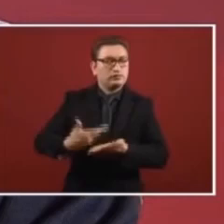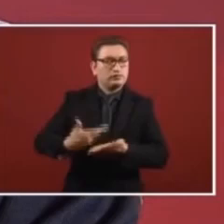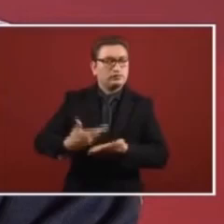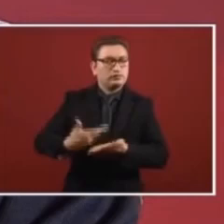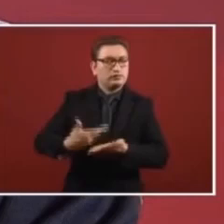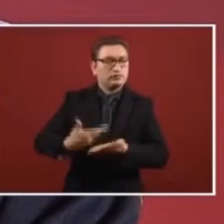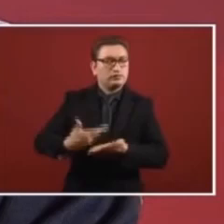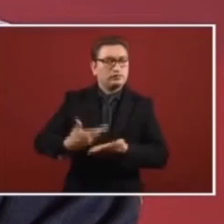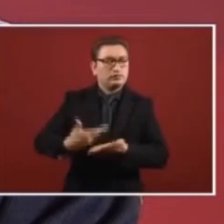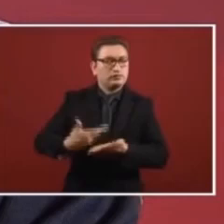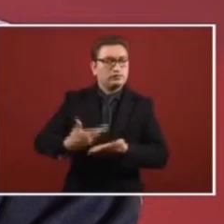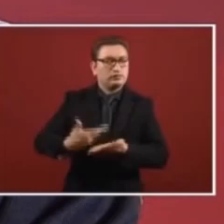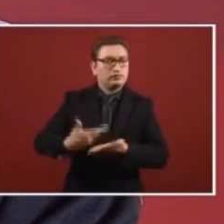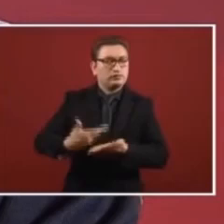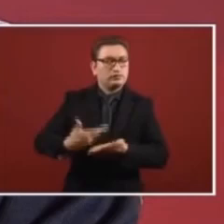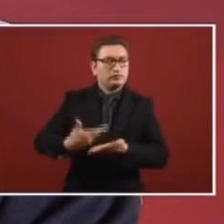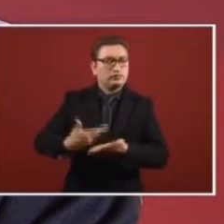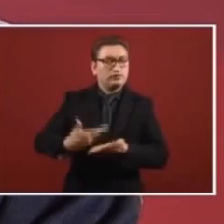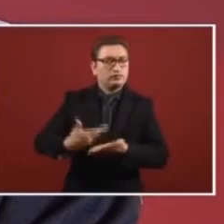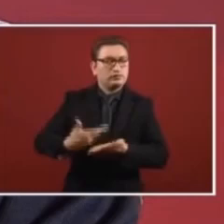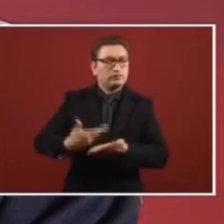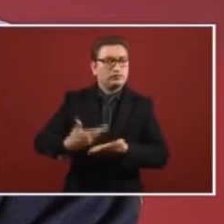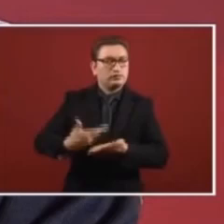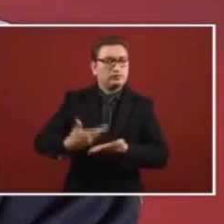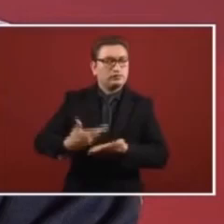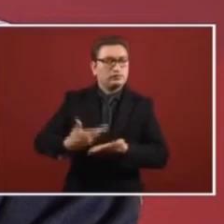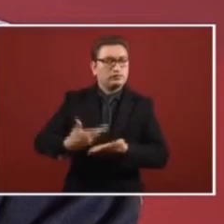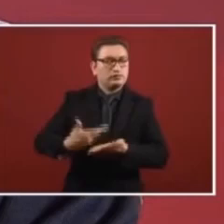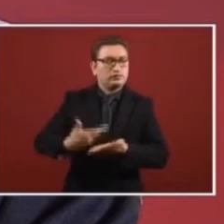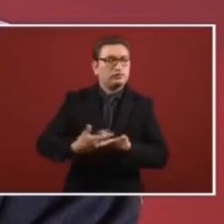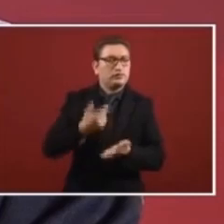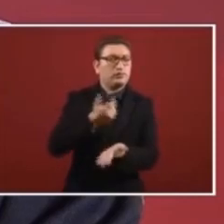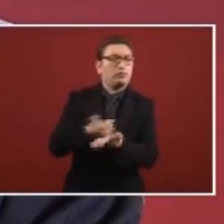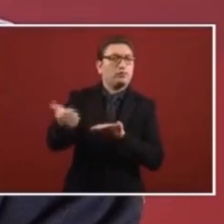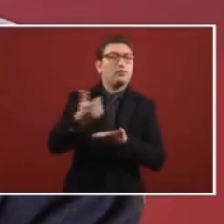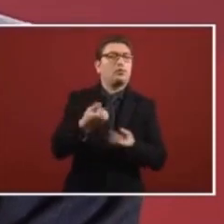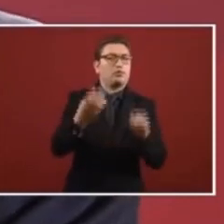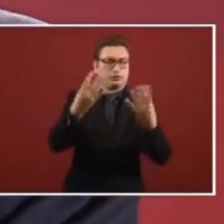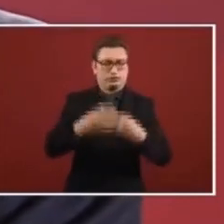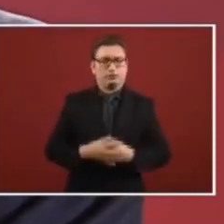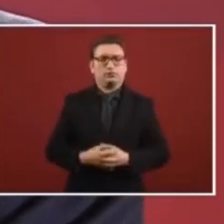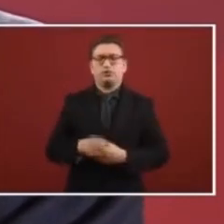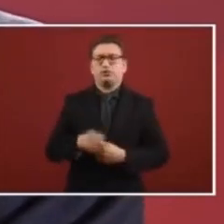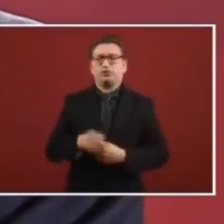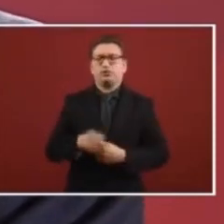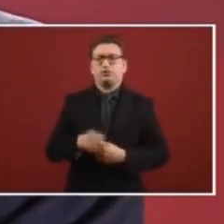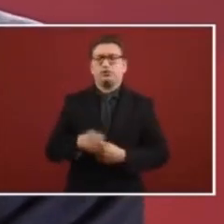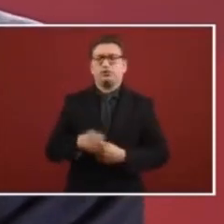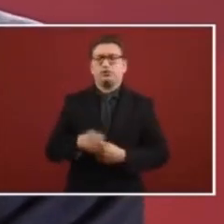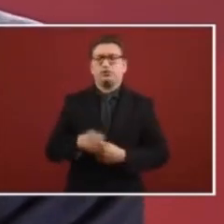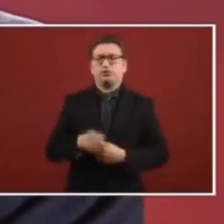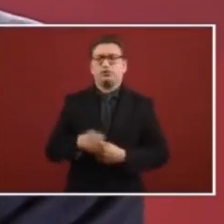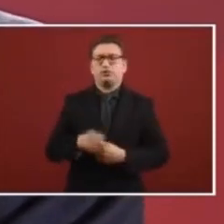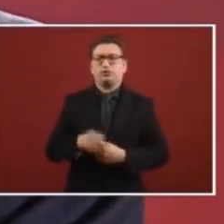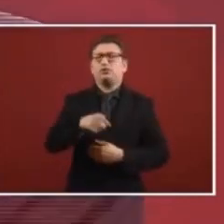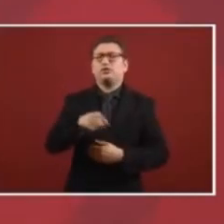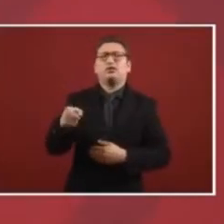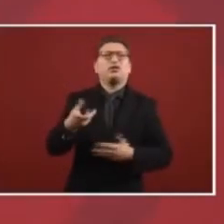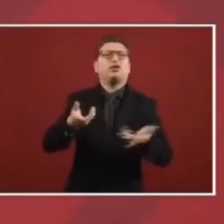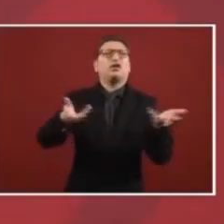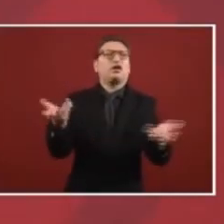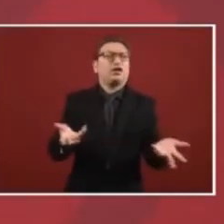the service of the qualifiers are actually costing, ¿Qué hacen? what they